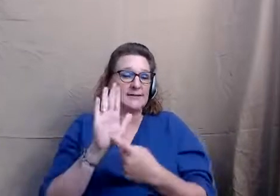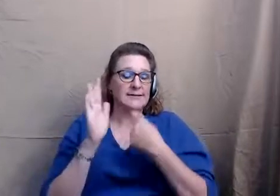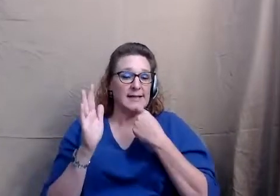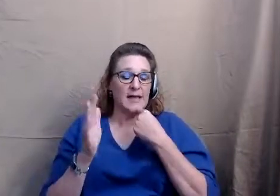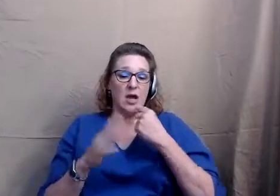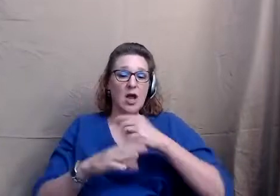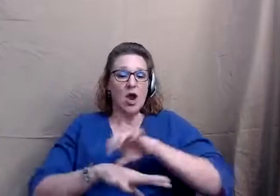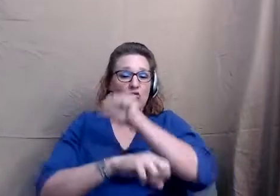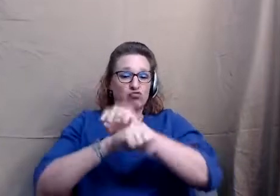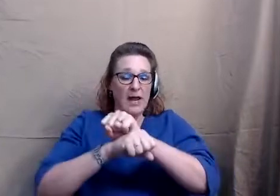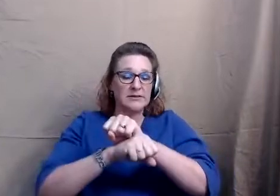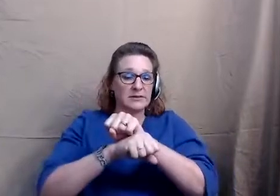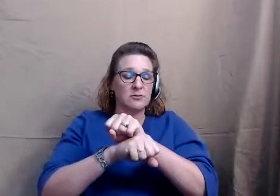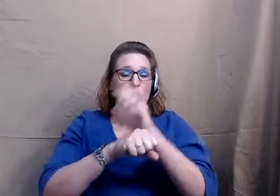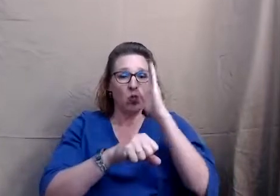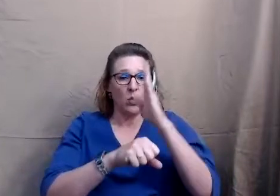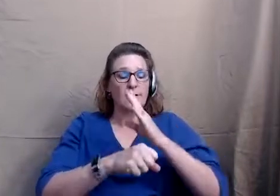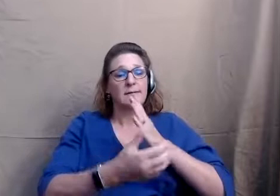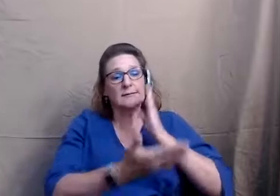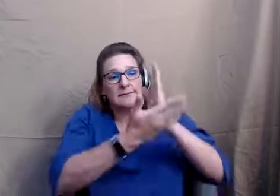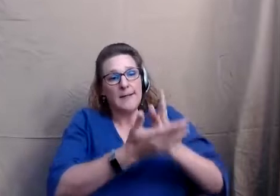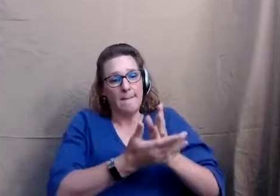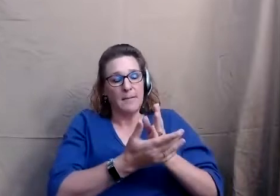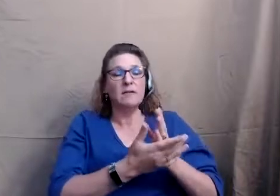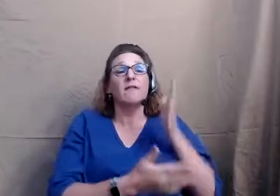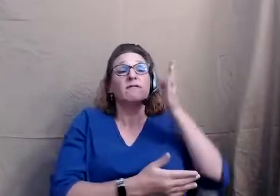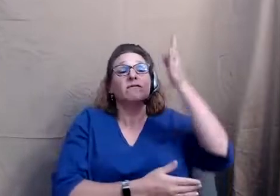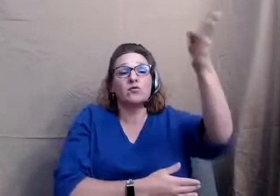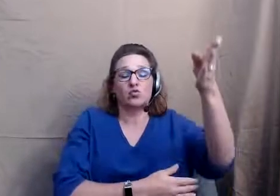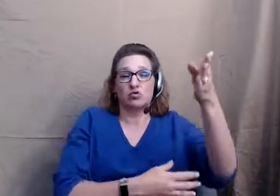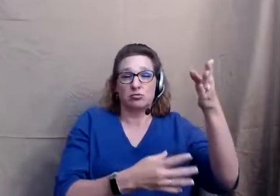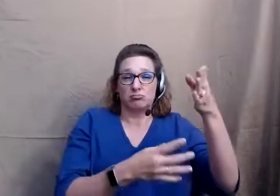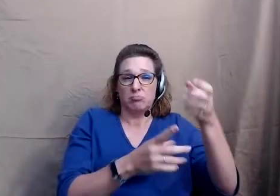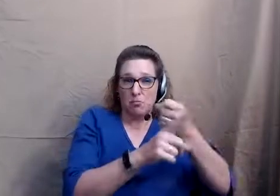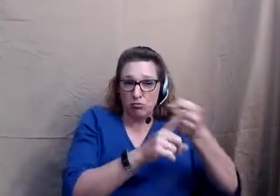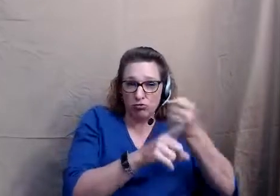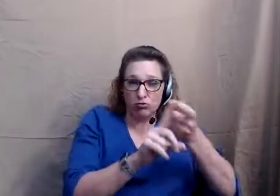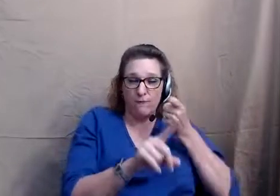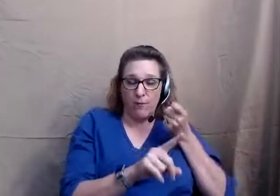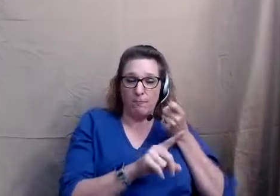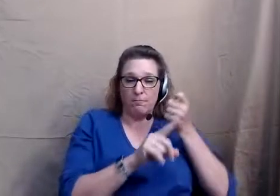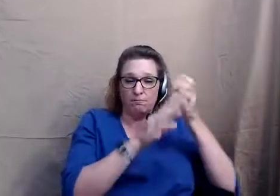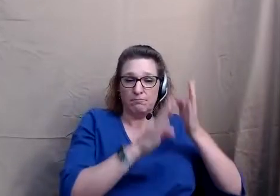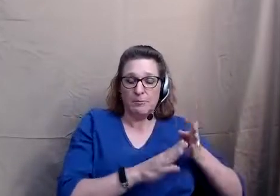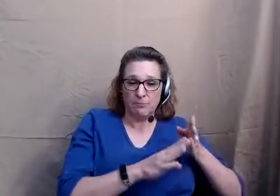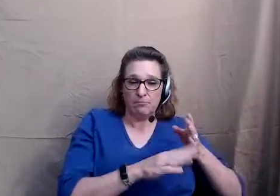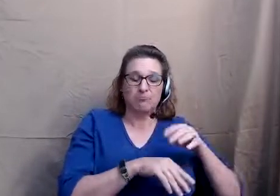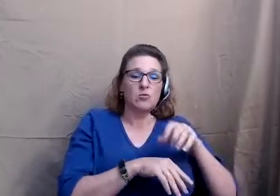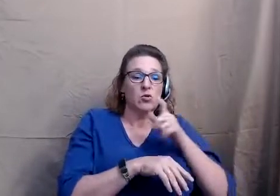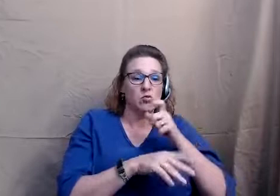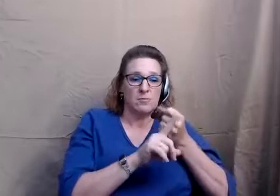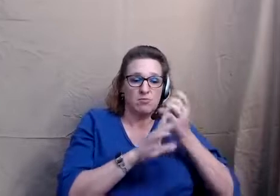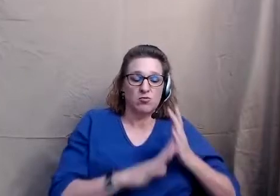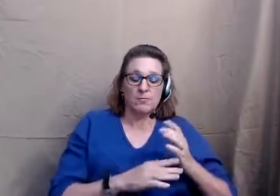future recidivist violence. Now, at the time, Sherman, one of the authors, warned that the study needed to